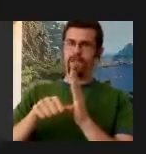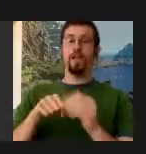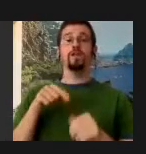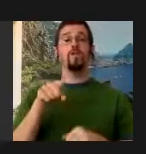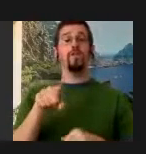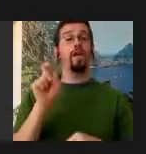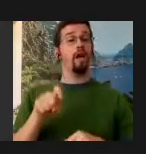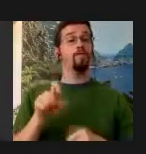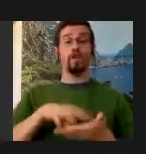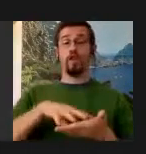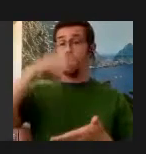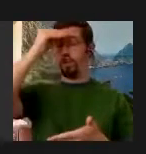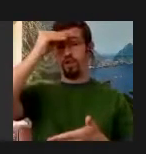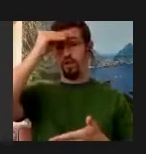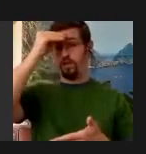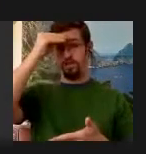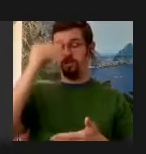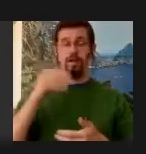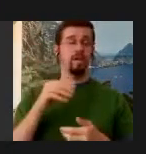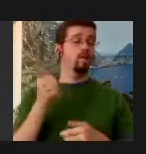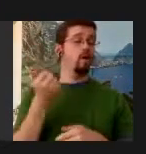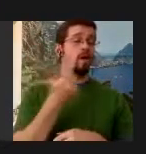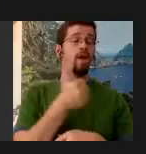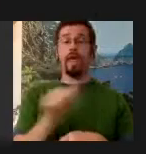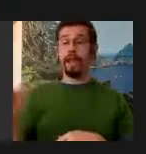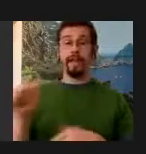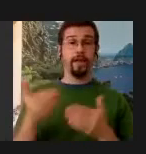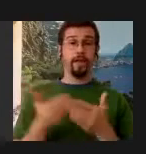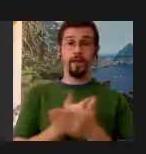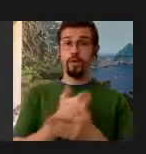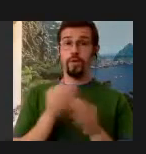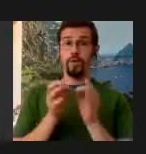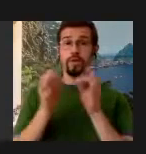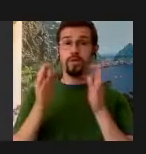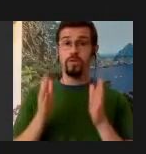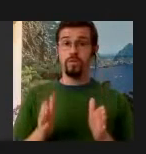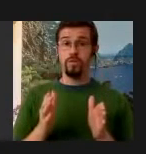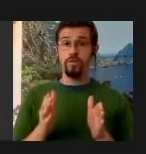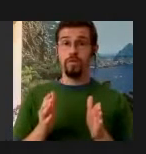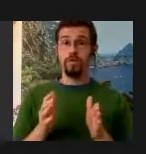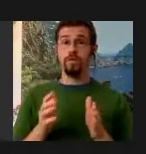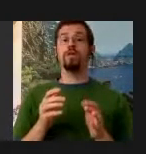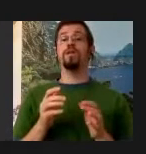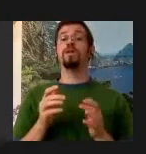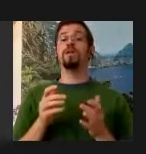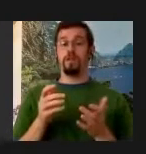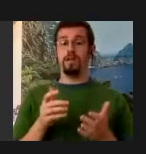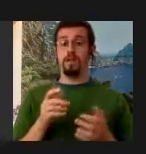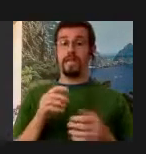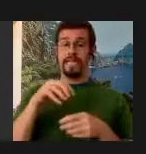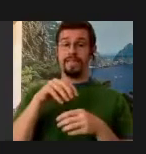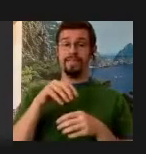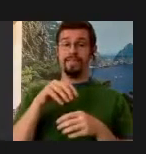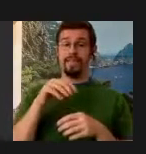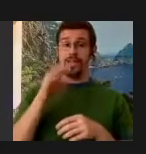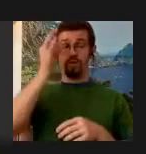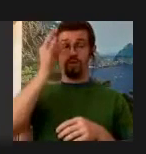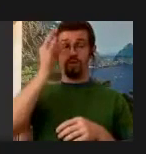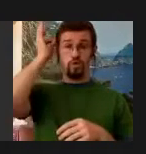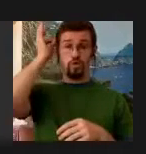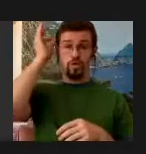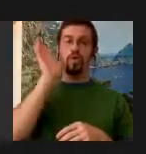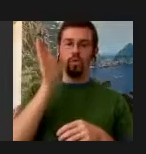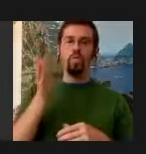of them. So any new interpreter, sign language translator, interpreter in Tunisia knows sign